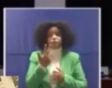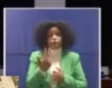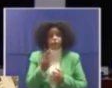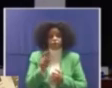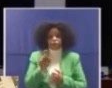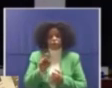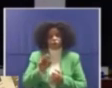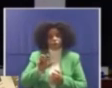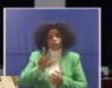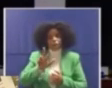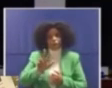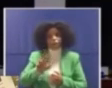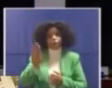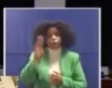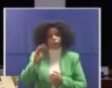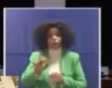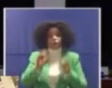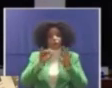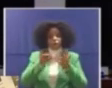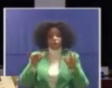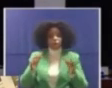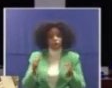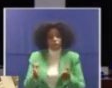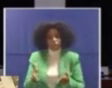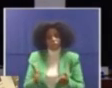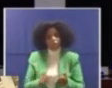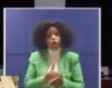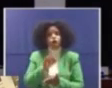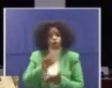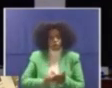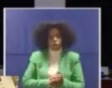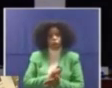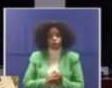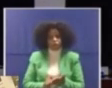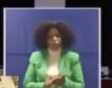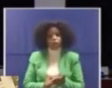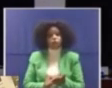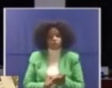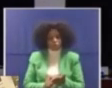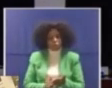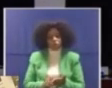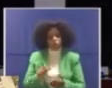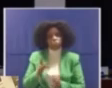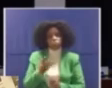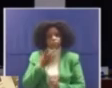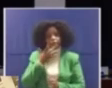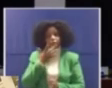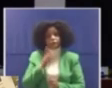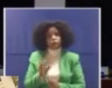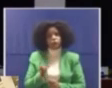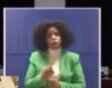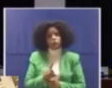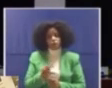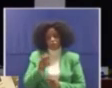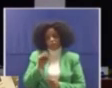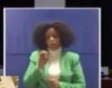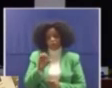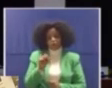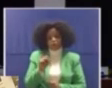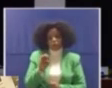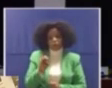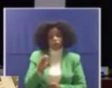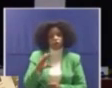98.83% of the citizens voted in favor of secession from the Republic of Sudan.